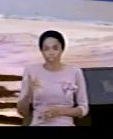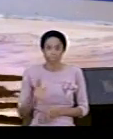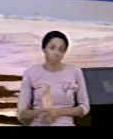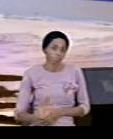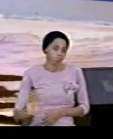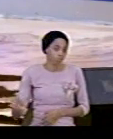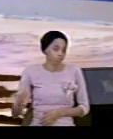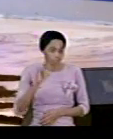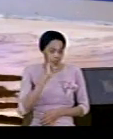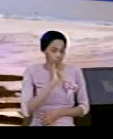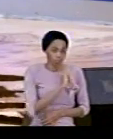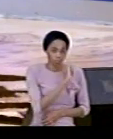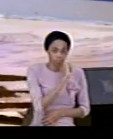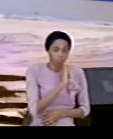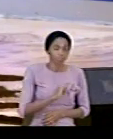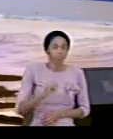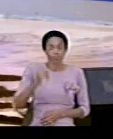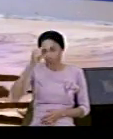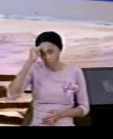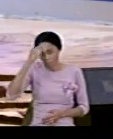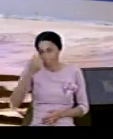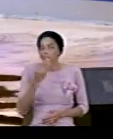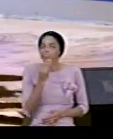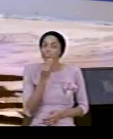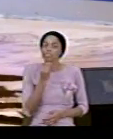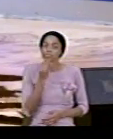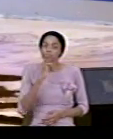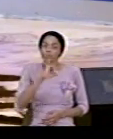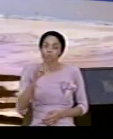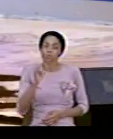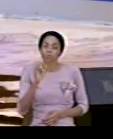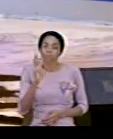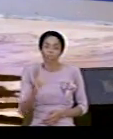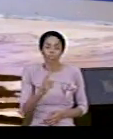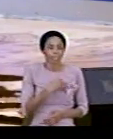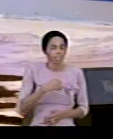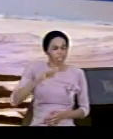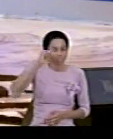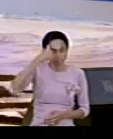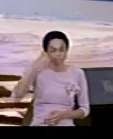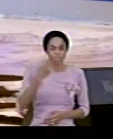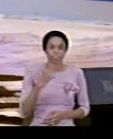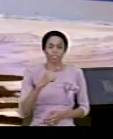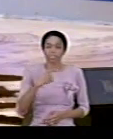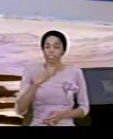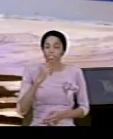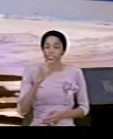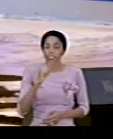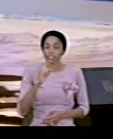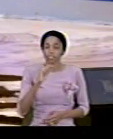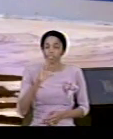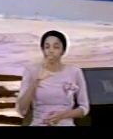Israelites, reminding the Jews, and reminding the Gentiles that